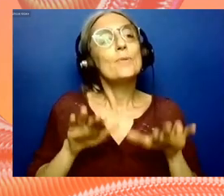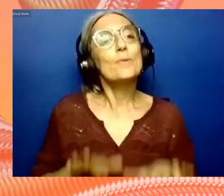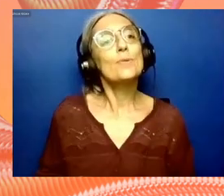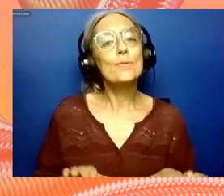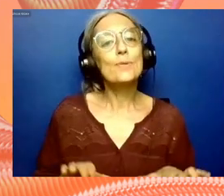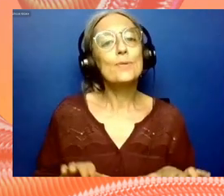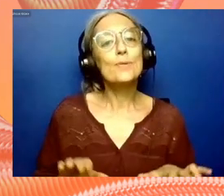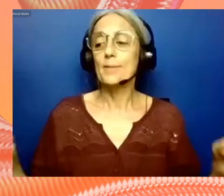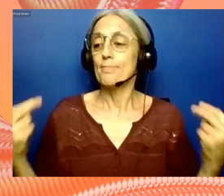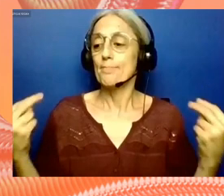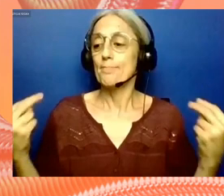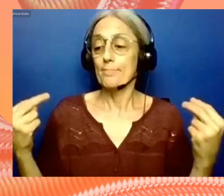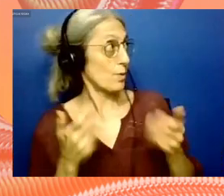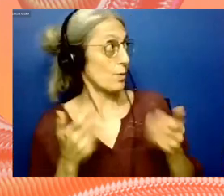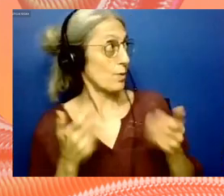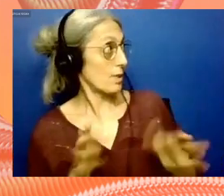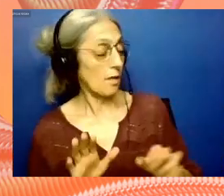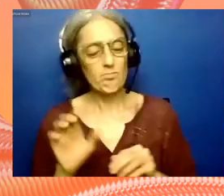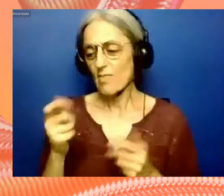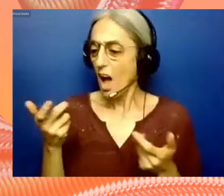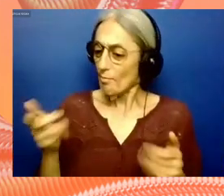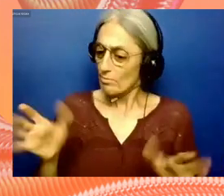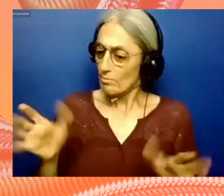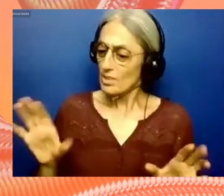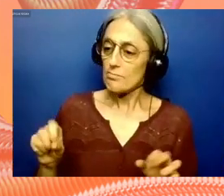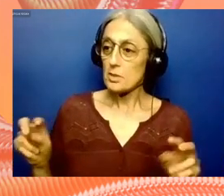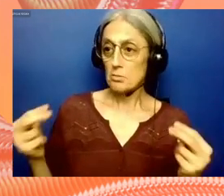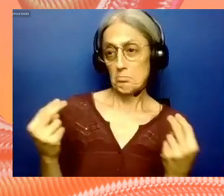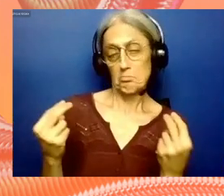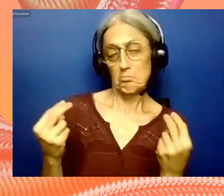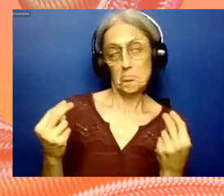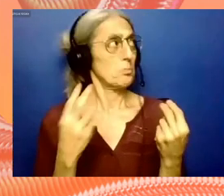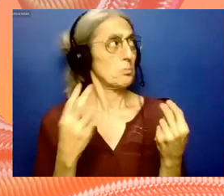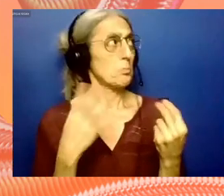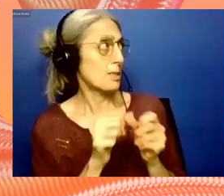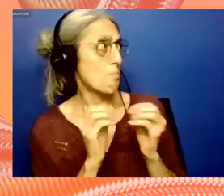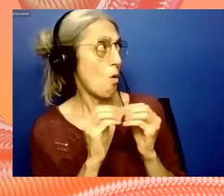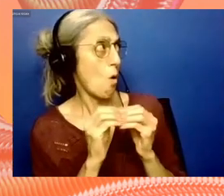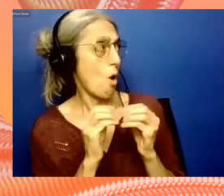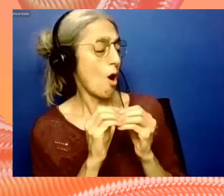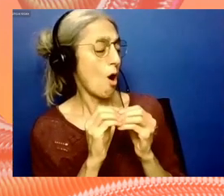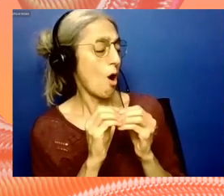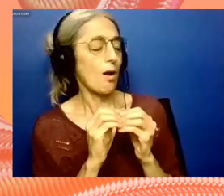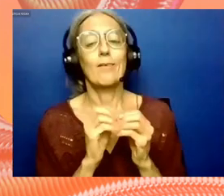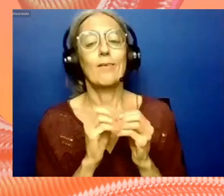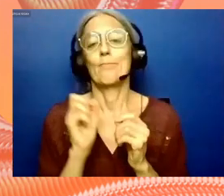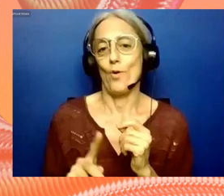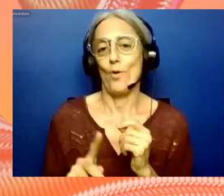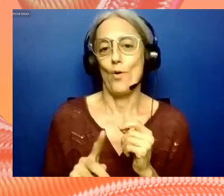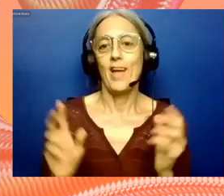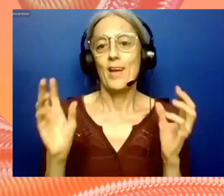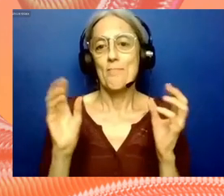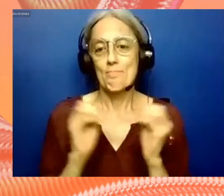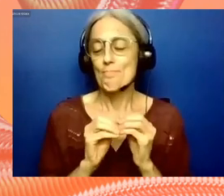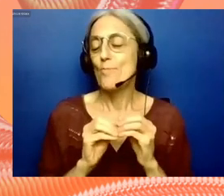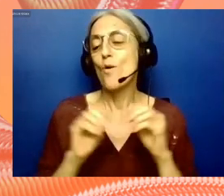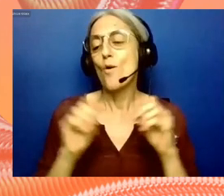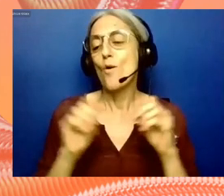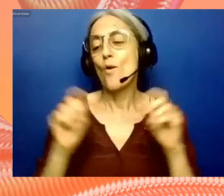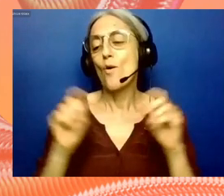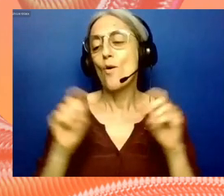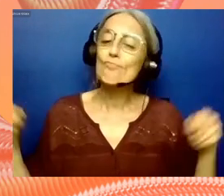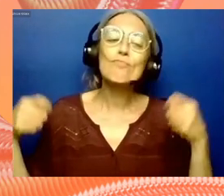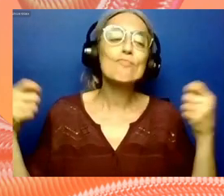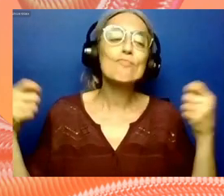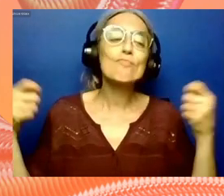done. And they're like, can you keep going a little bit longer? You know, and that for me, that settles me and it settles them, you know,